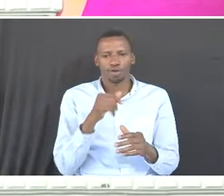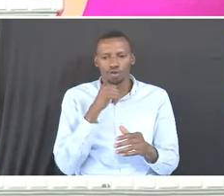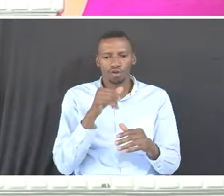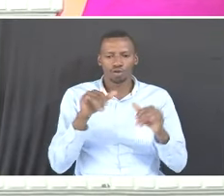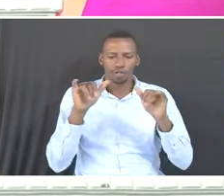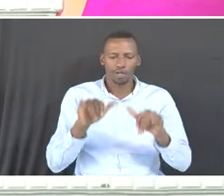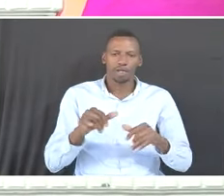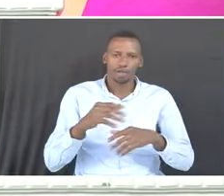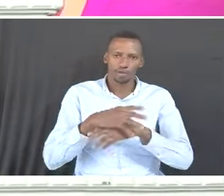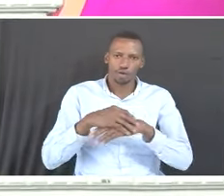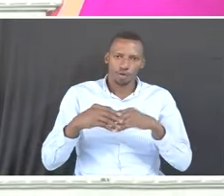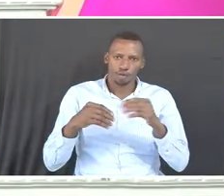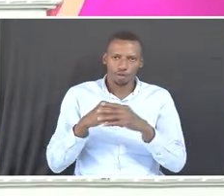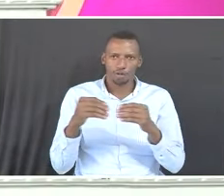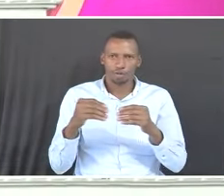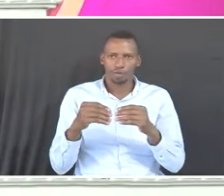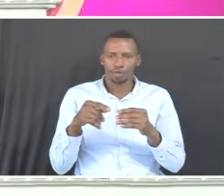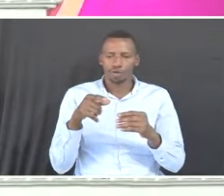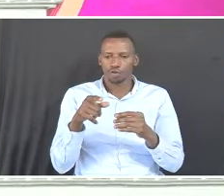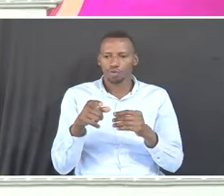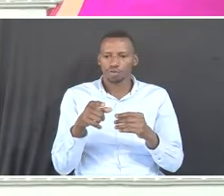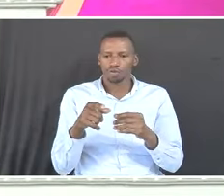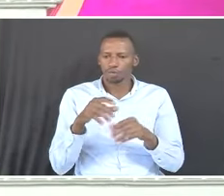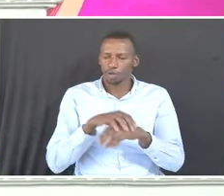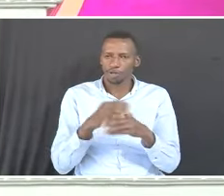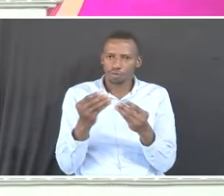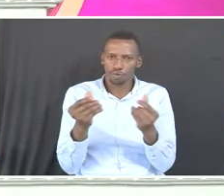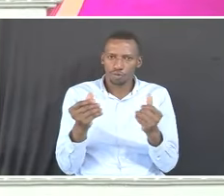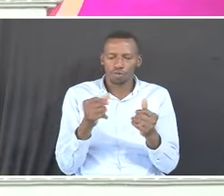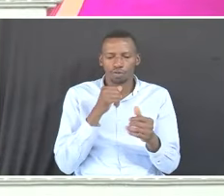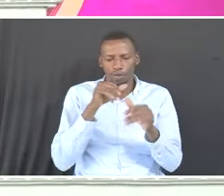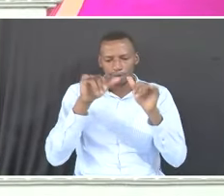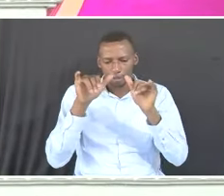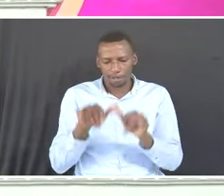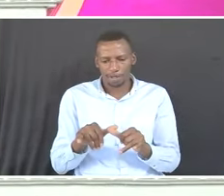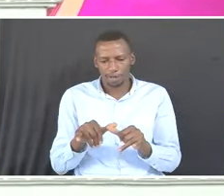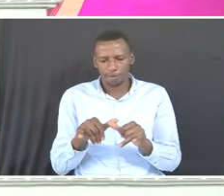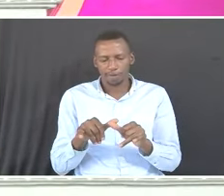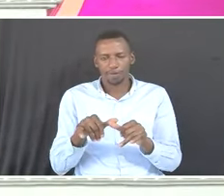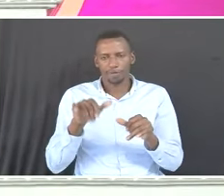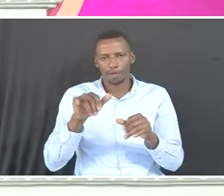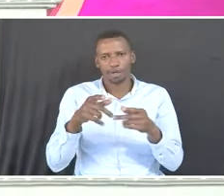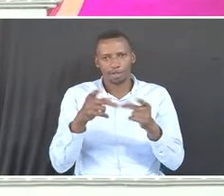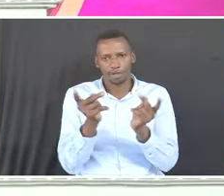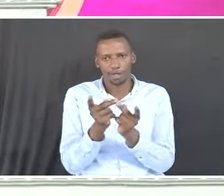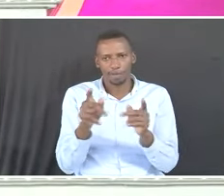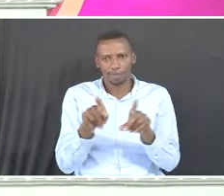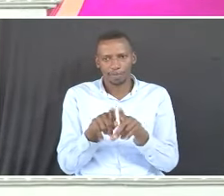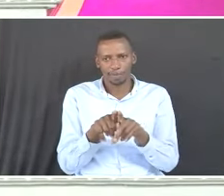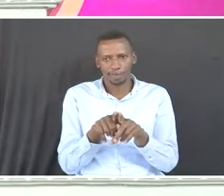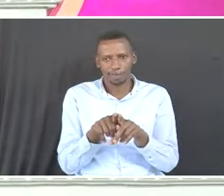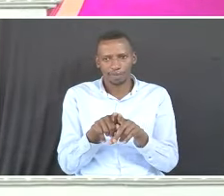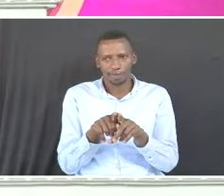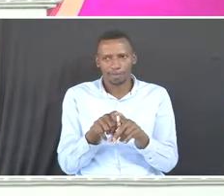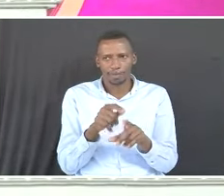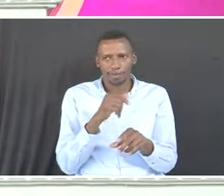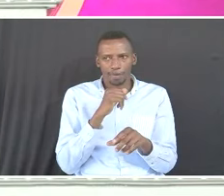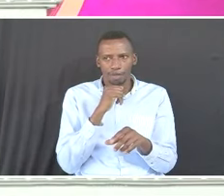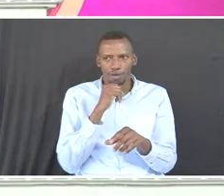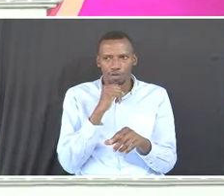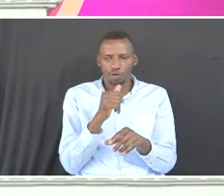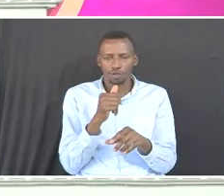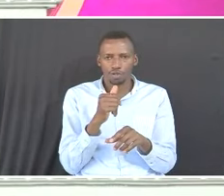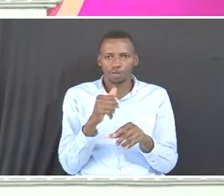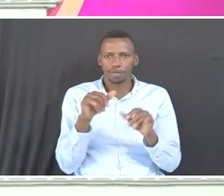desire. Do not stay in the plane of your good resolution. Do not stay in the plane of despondency. Do not stay in the plane of